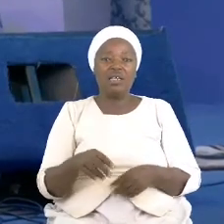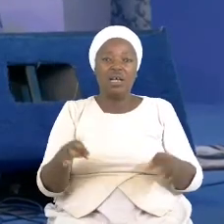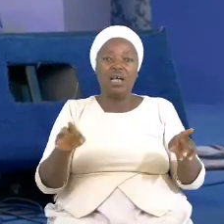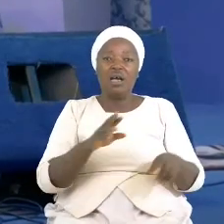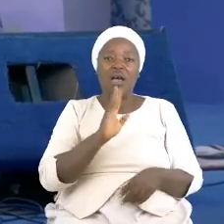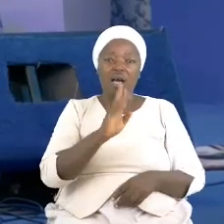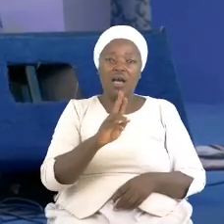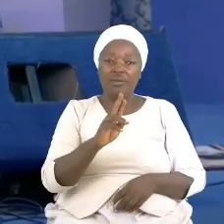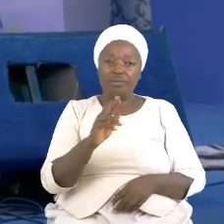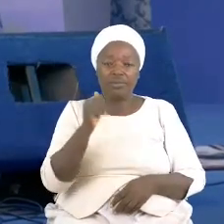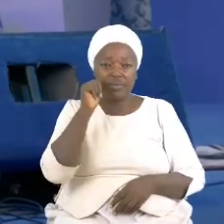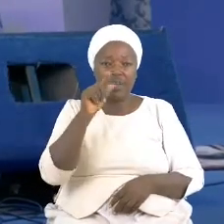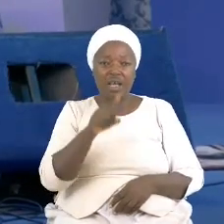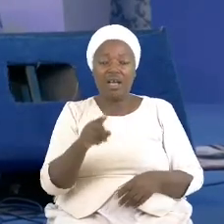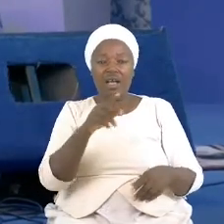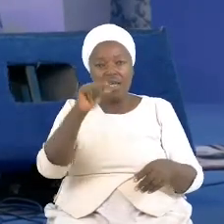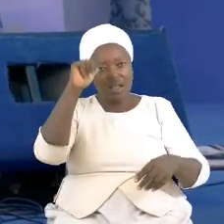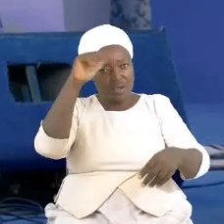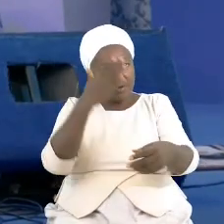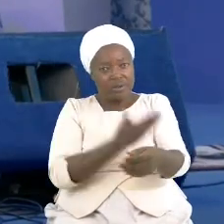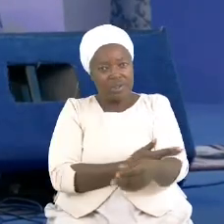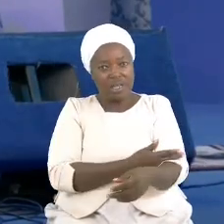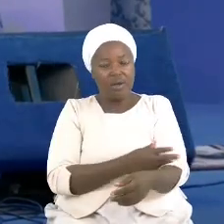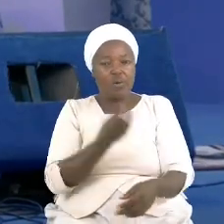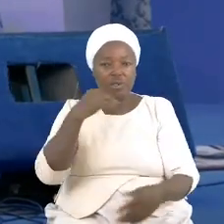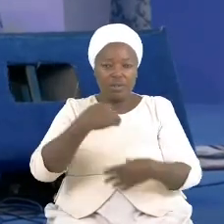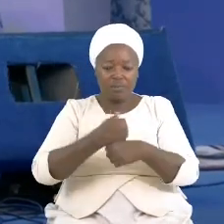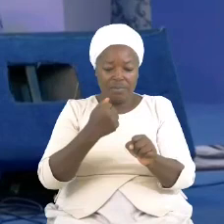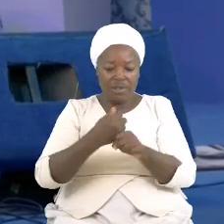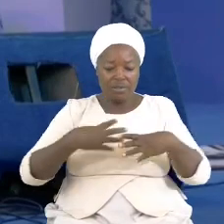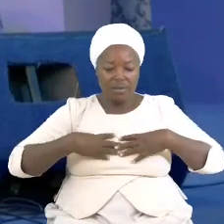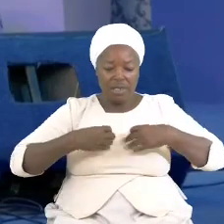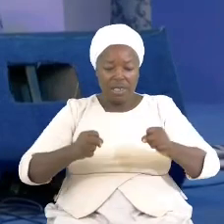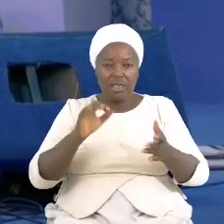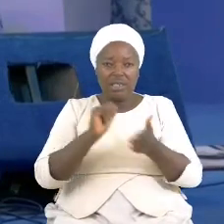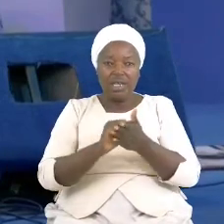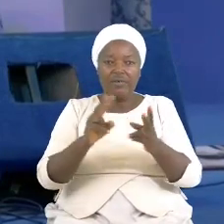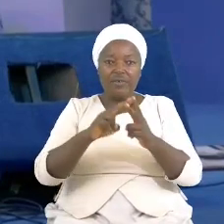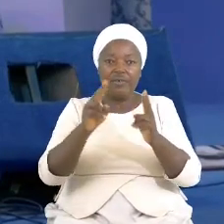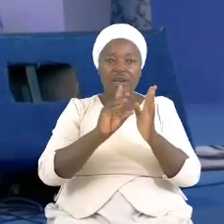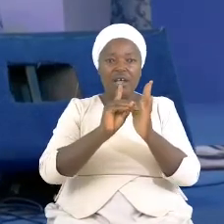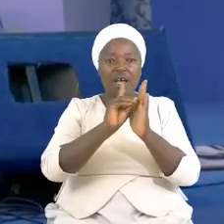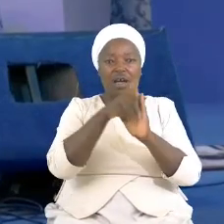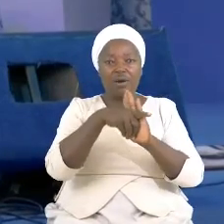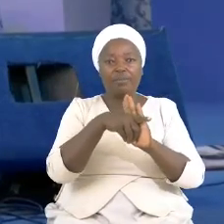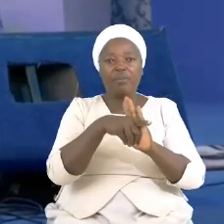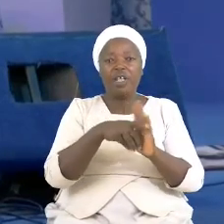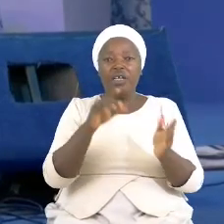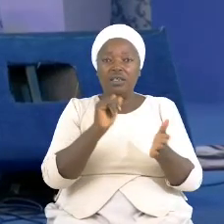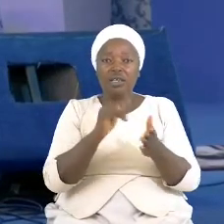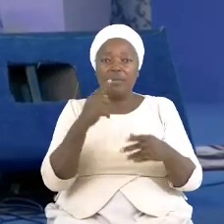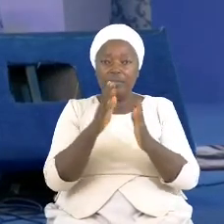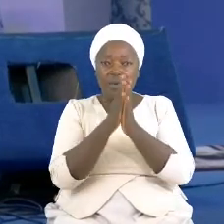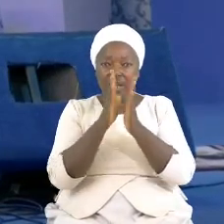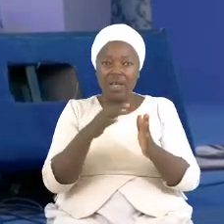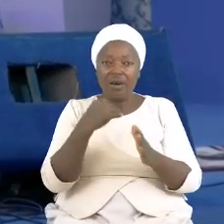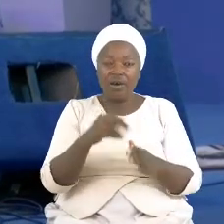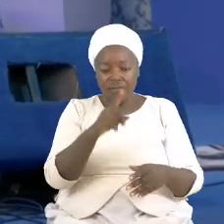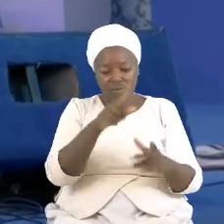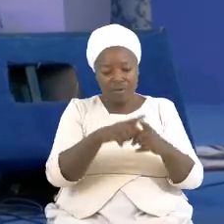whole that very hour. The prayer with great faith for